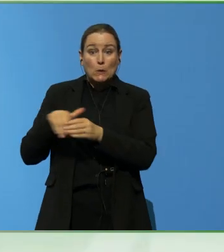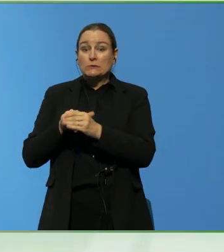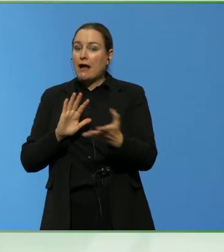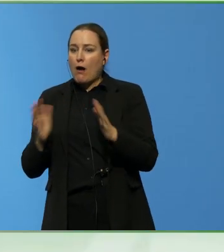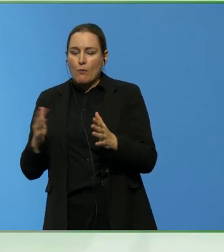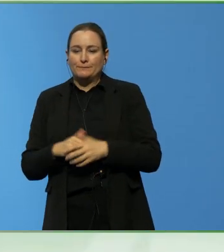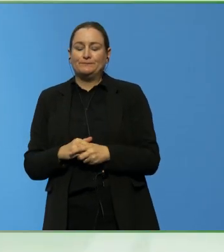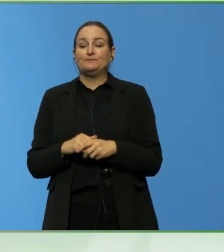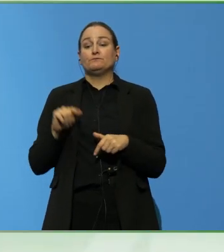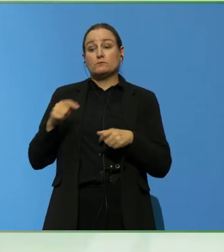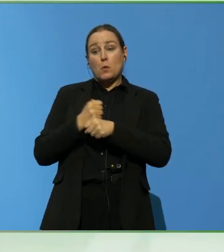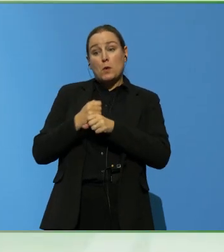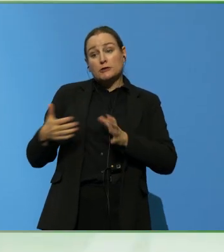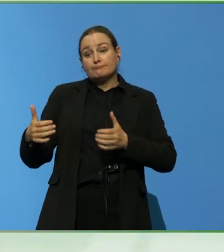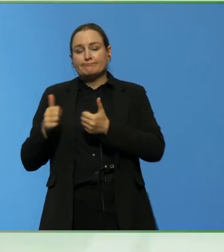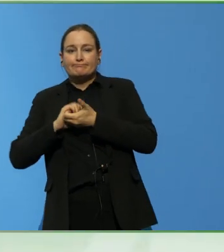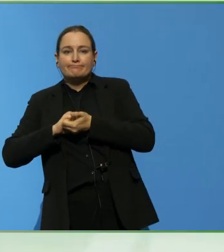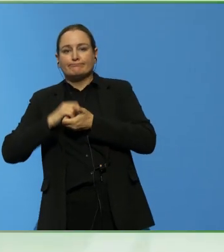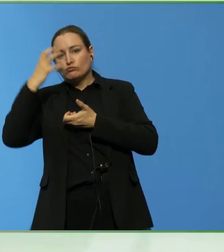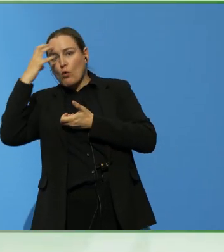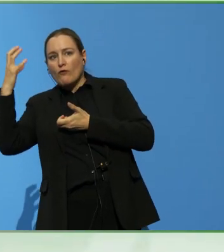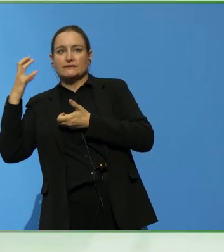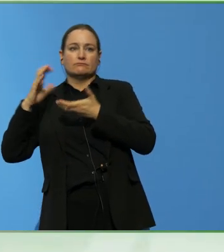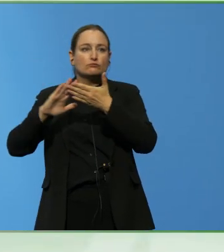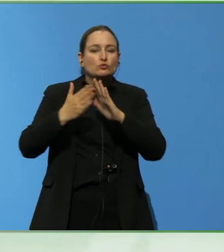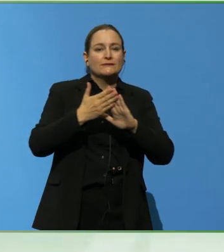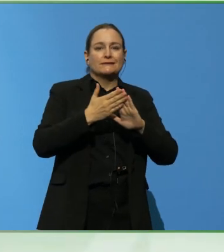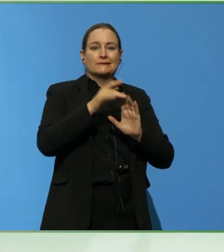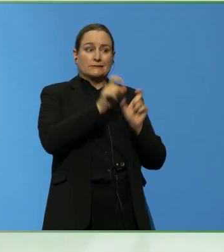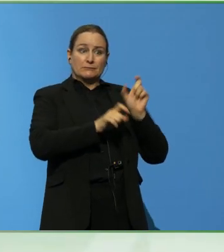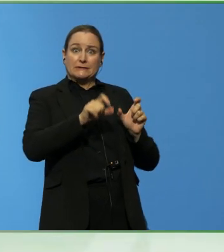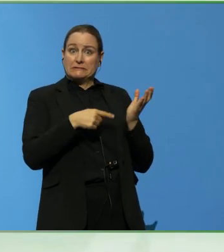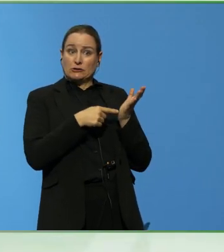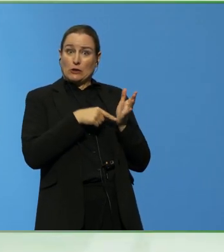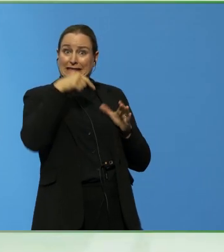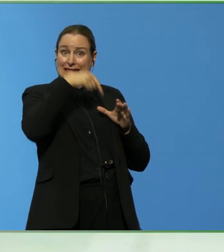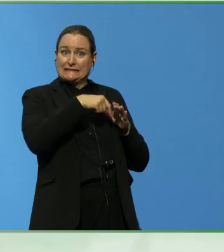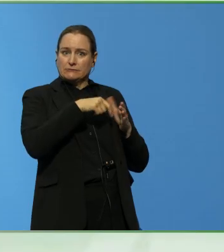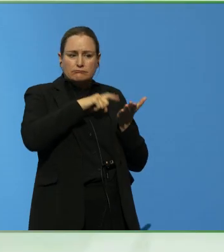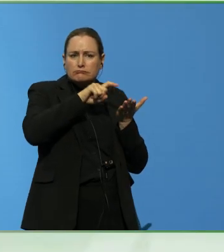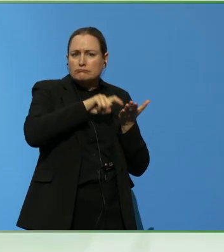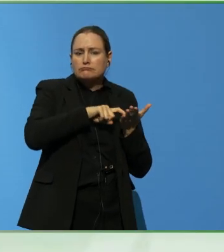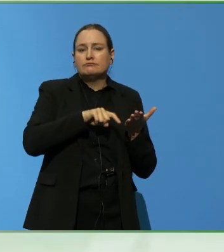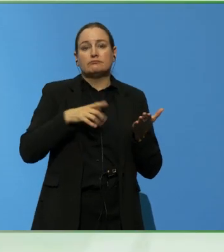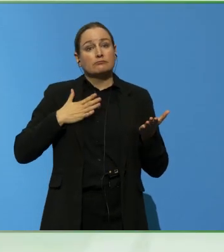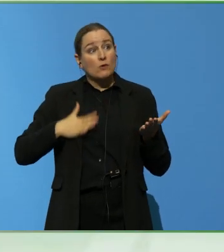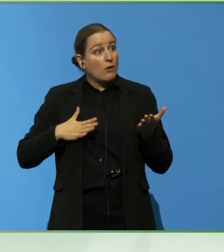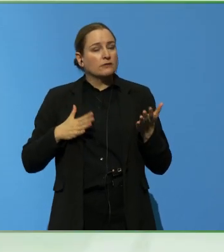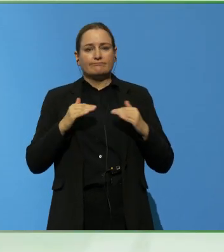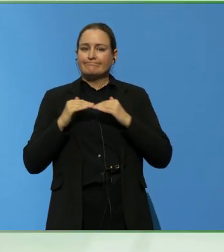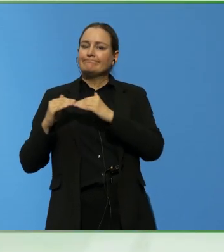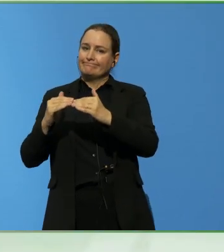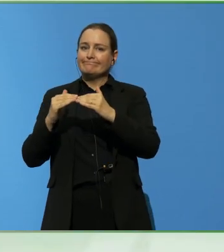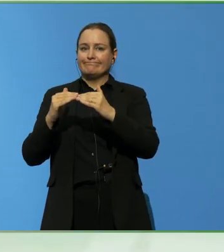partner organizations, governments, communities, and users, to promote and realize equitable digital transformation